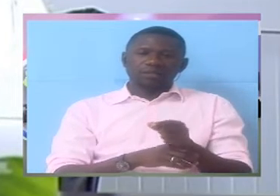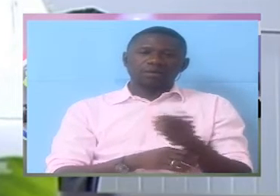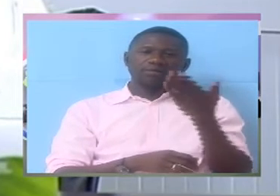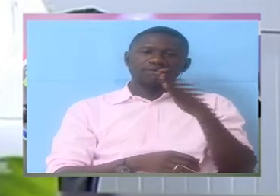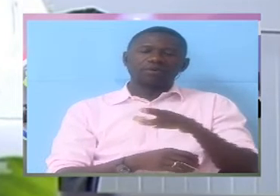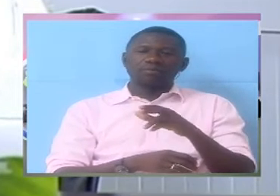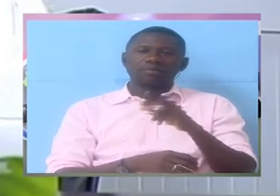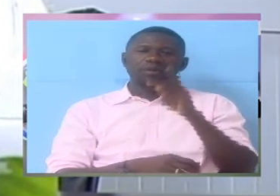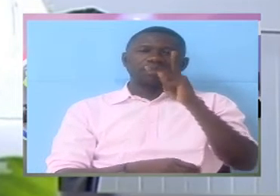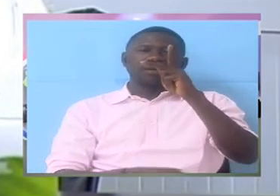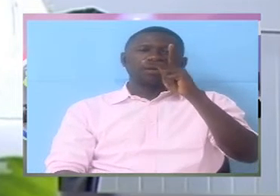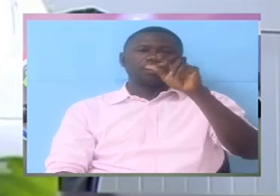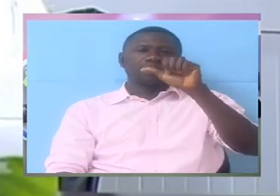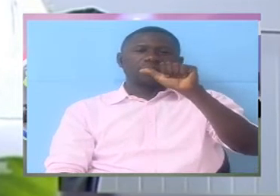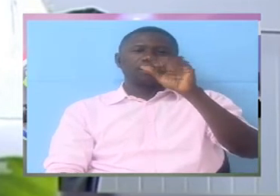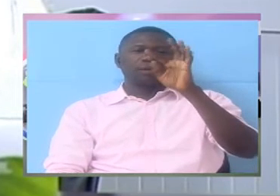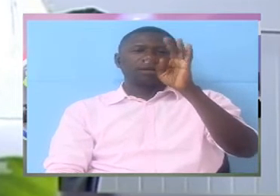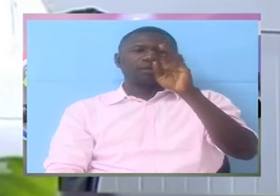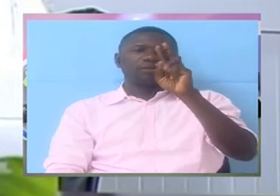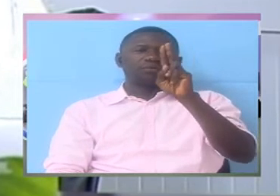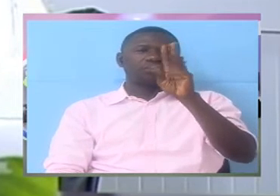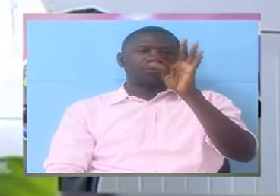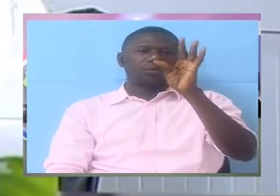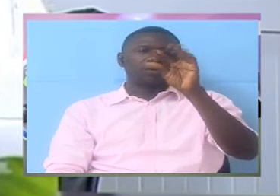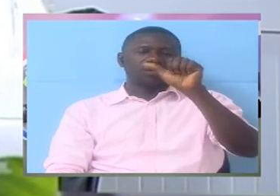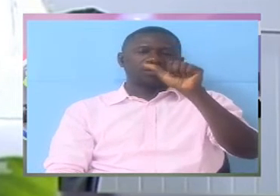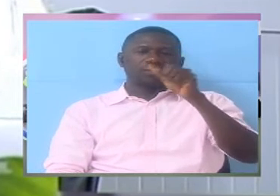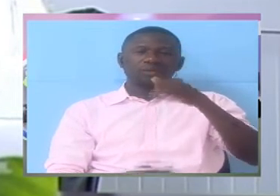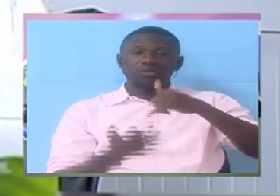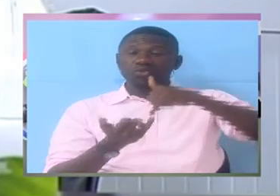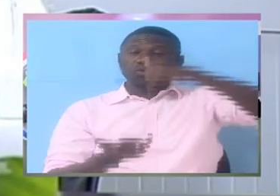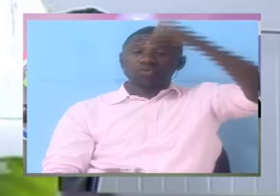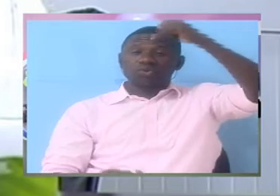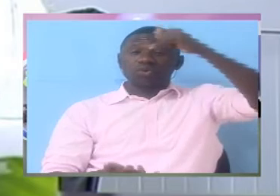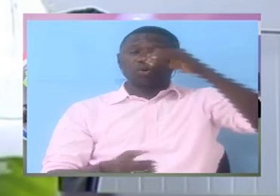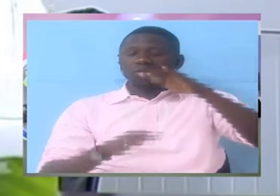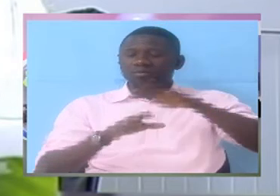tall, fair skin, handsome, polite,